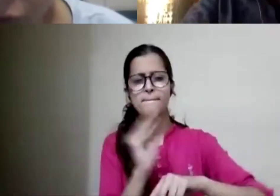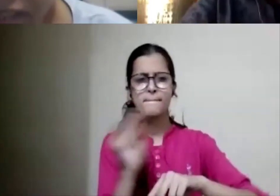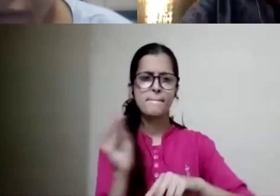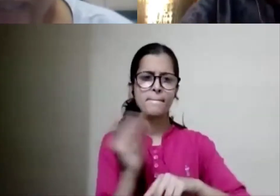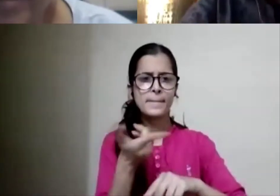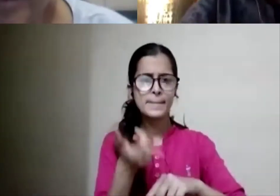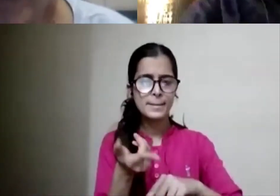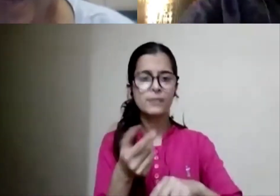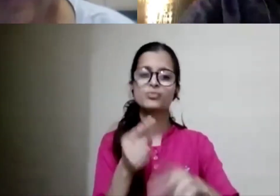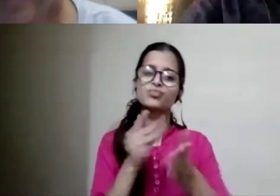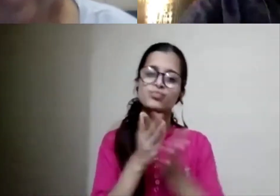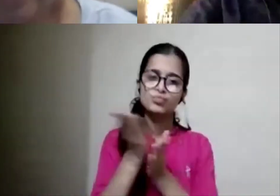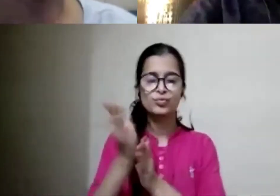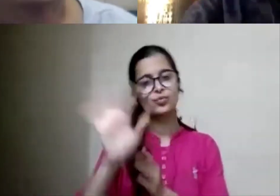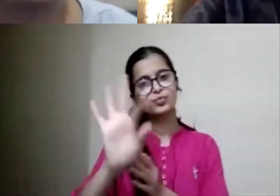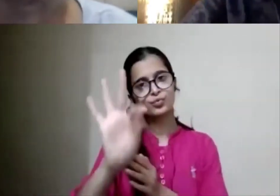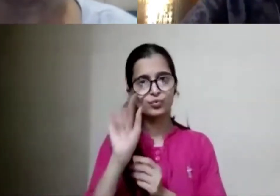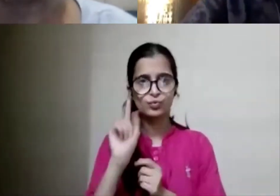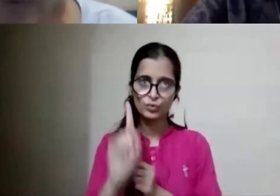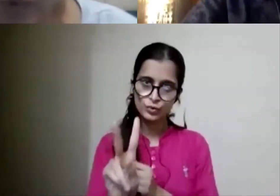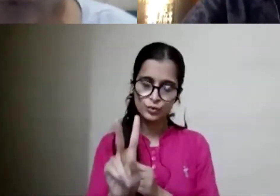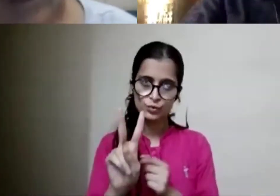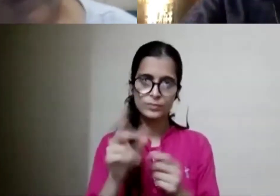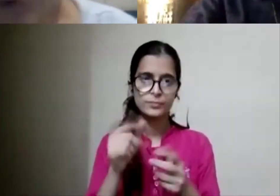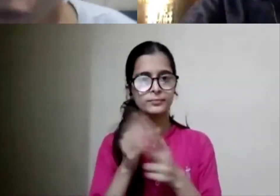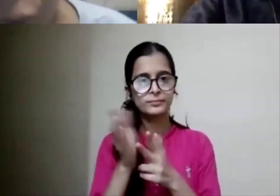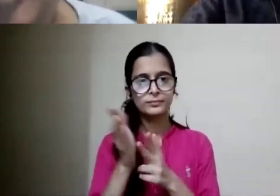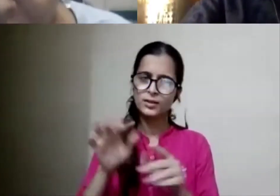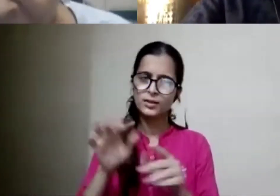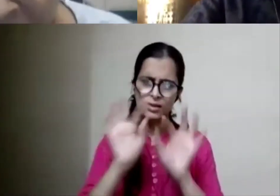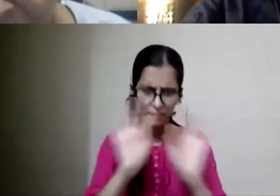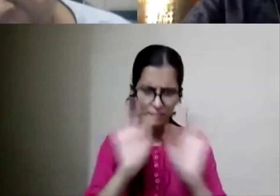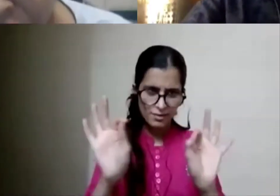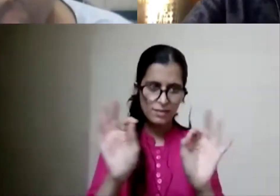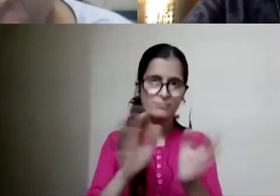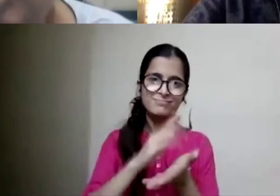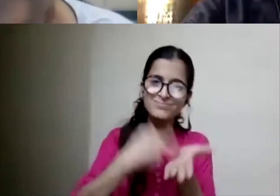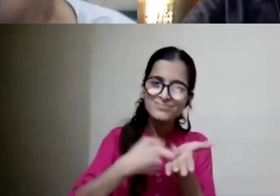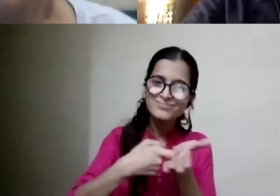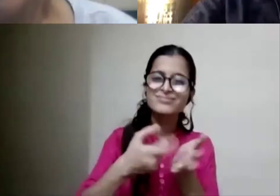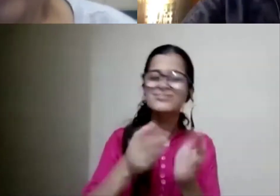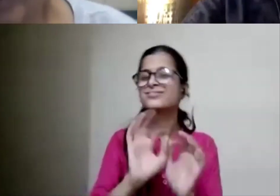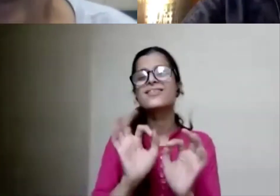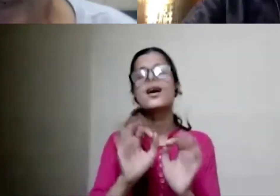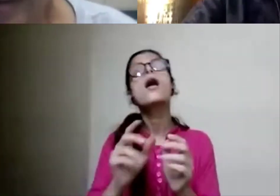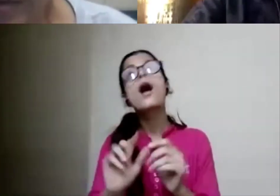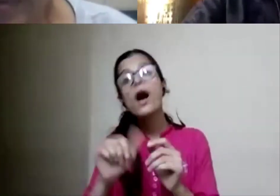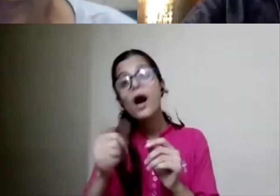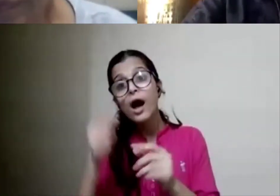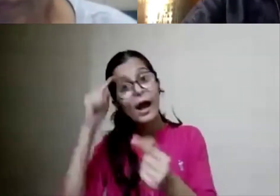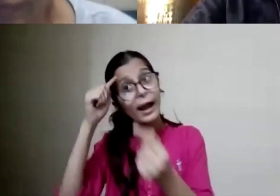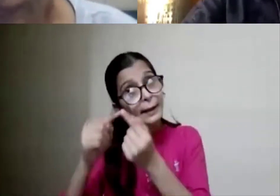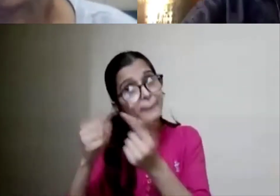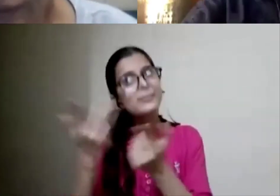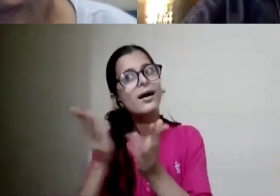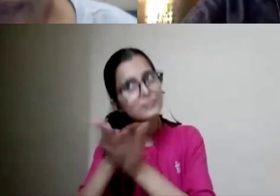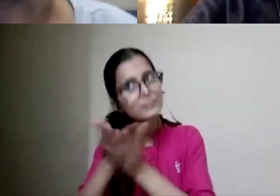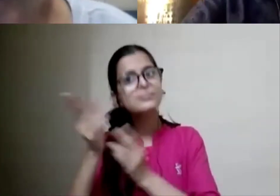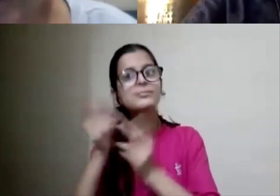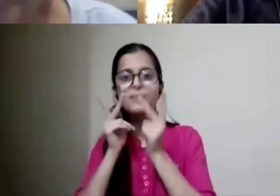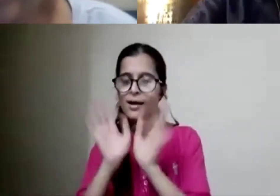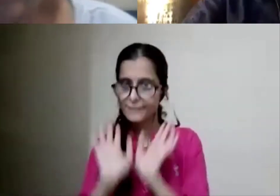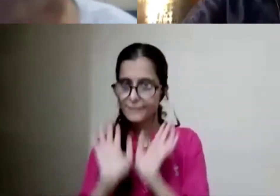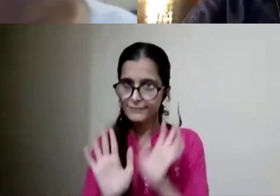no, always. We look at the plain rule, but we also look at the mischief rule. We say, what is the objective?